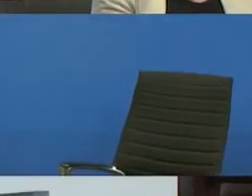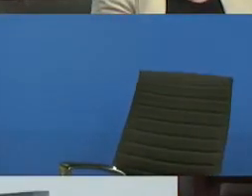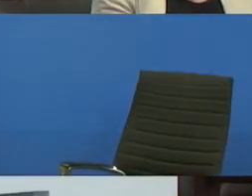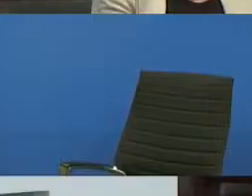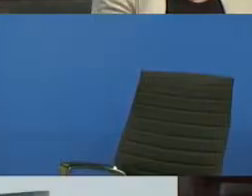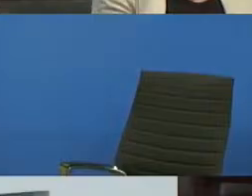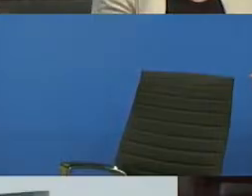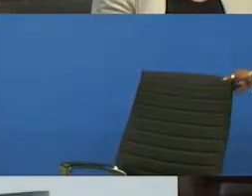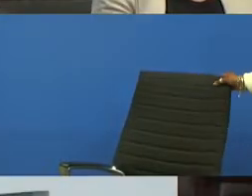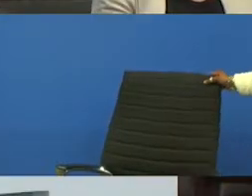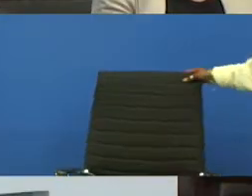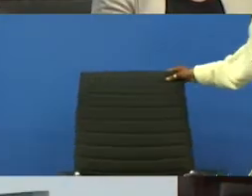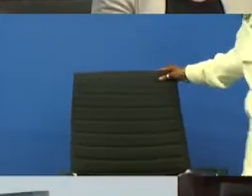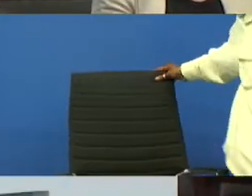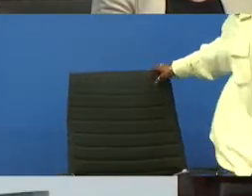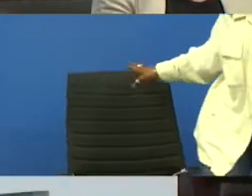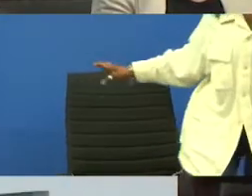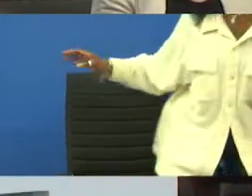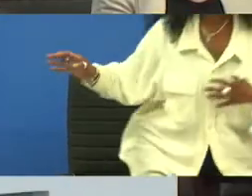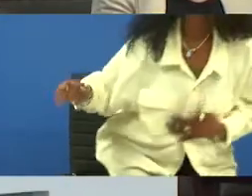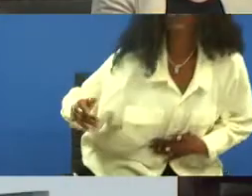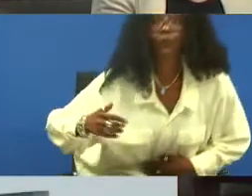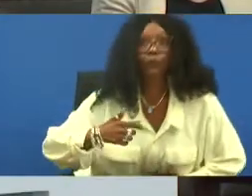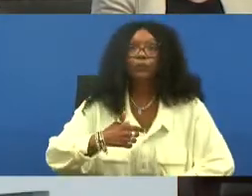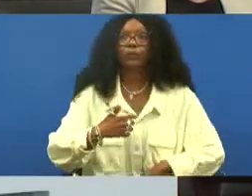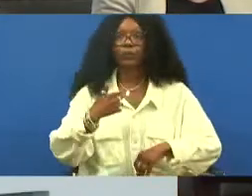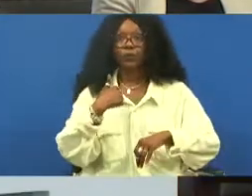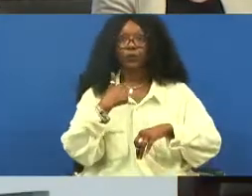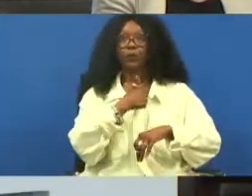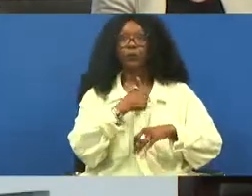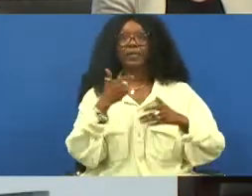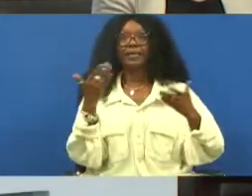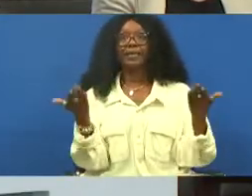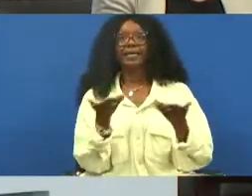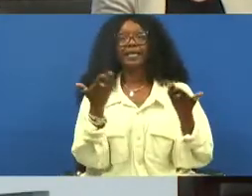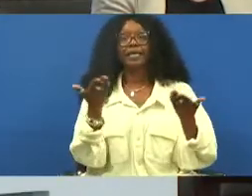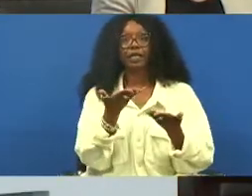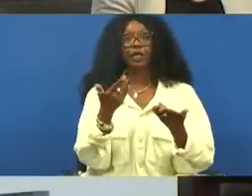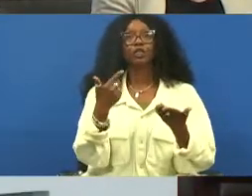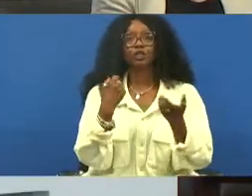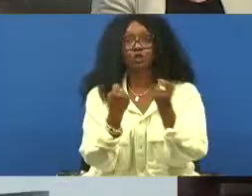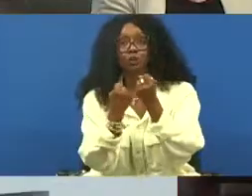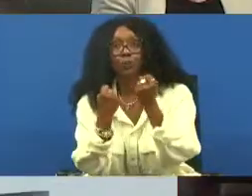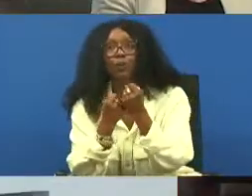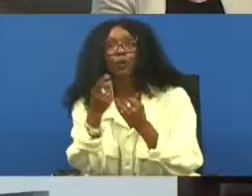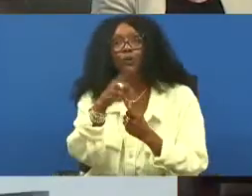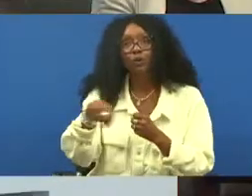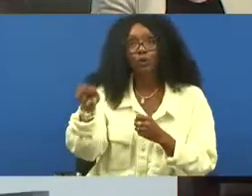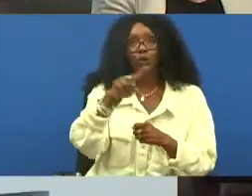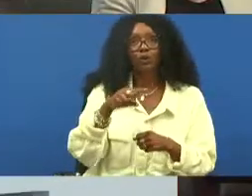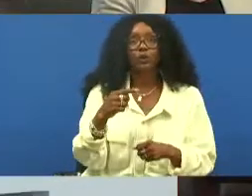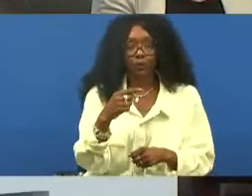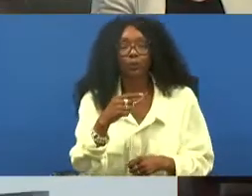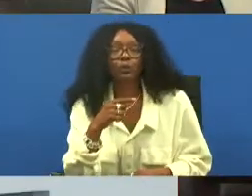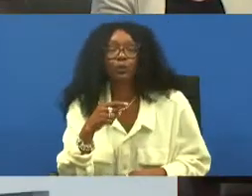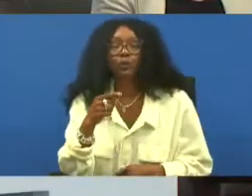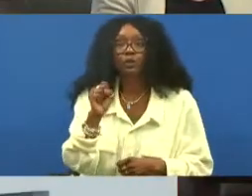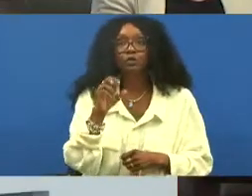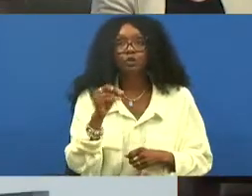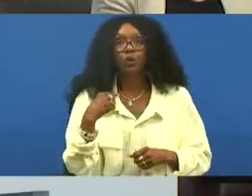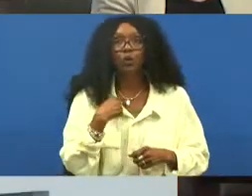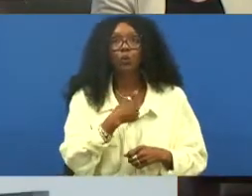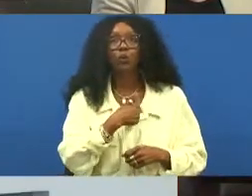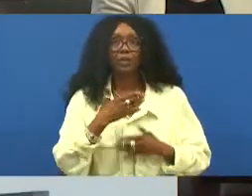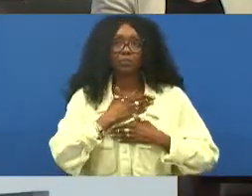just also say, we're here to represent your best interest, and we will be doing that throughout this time. And so